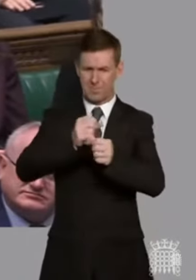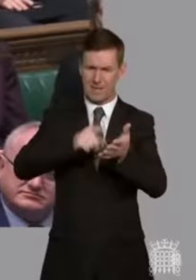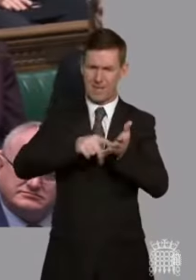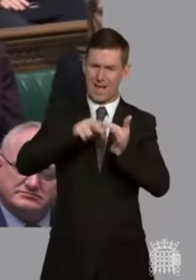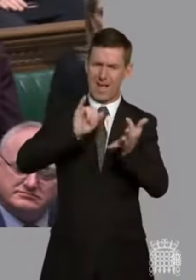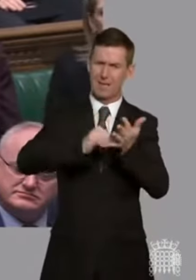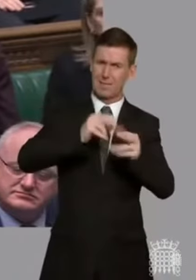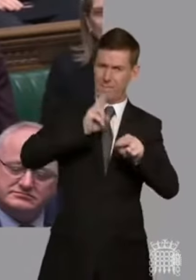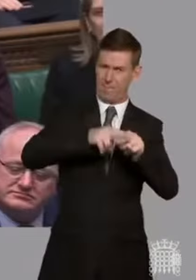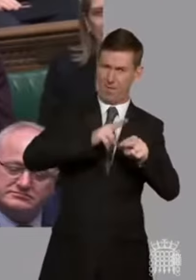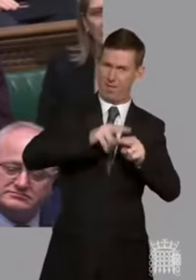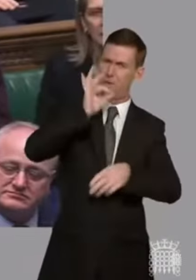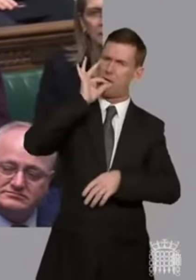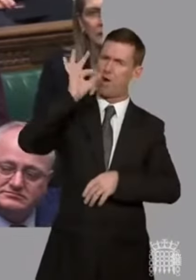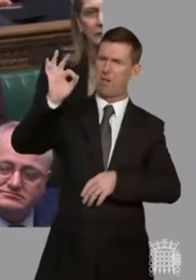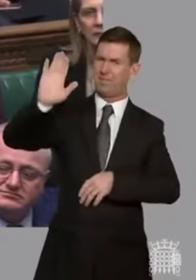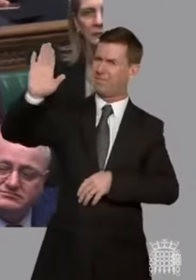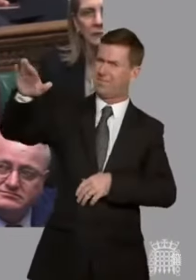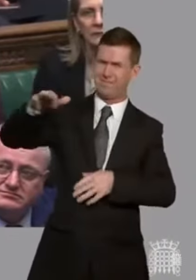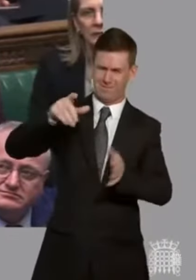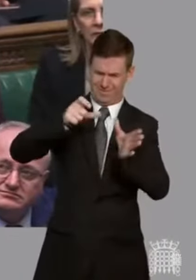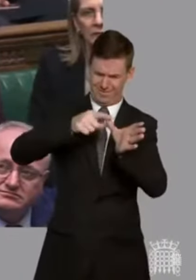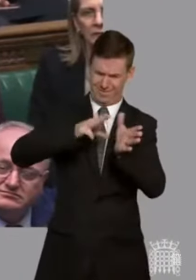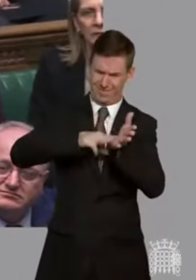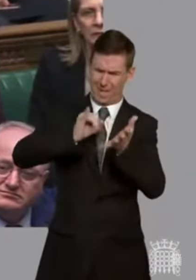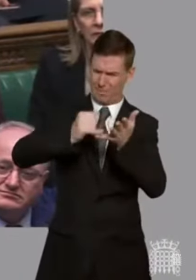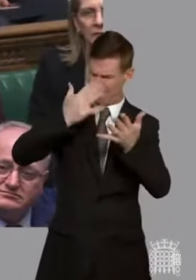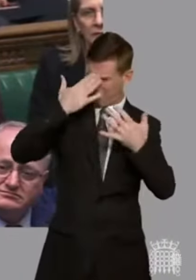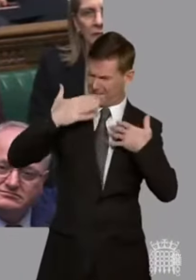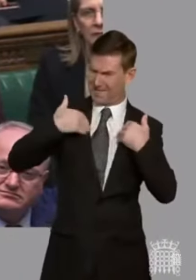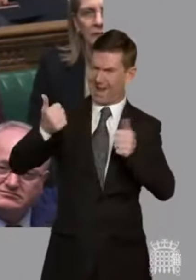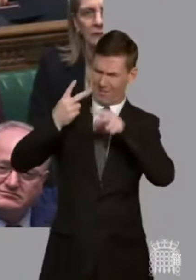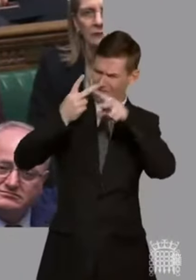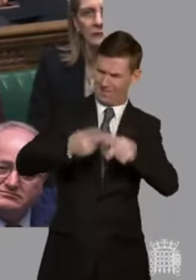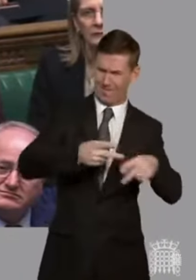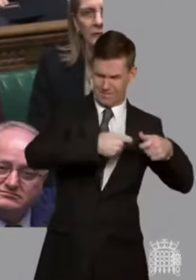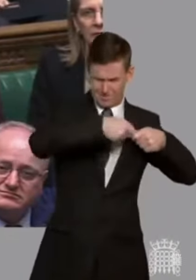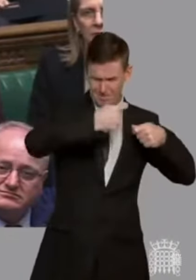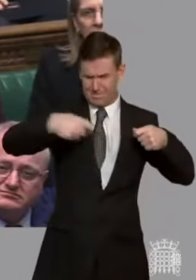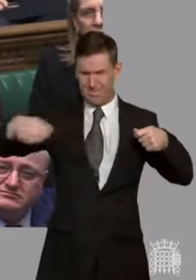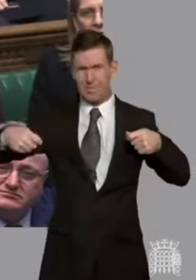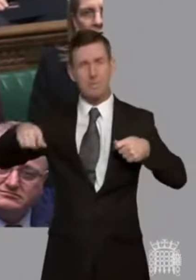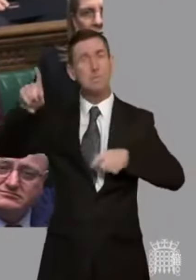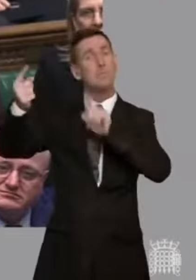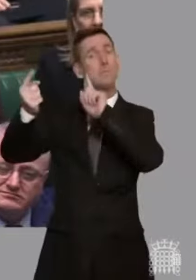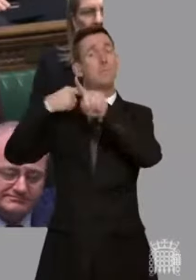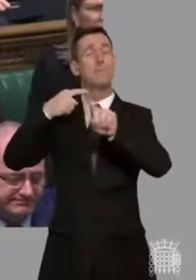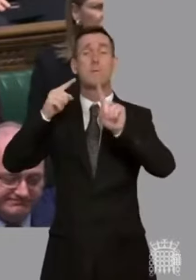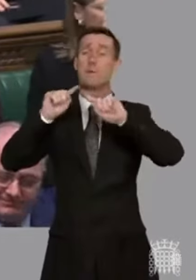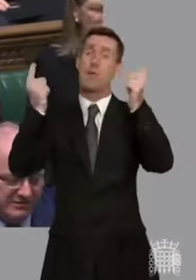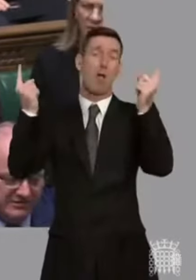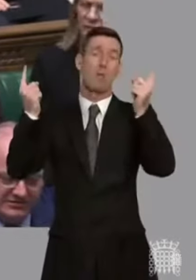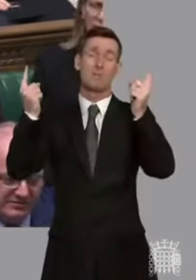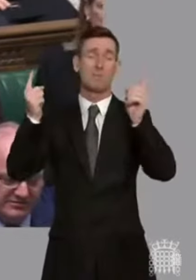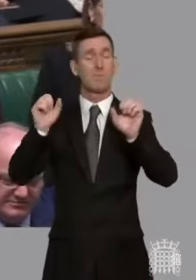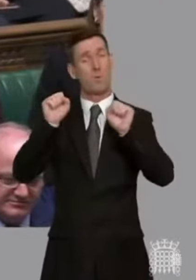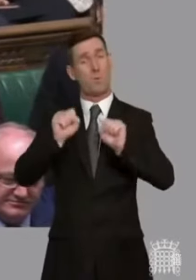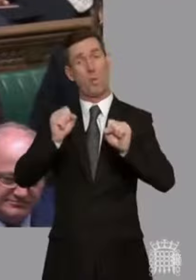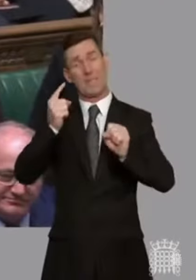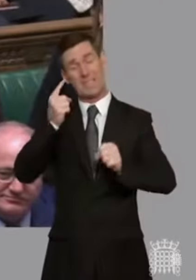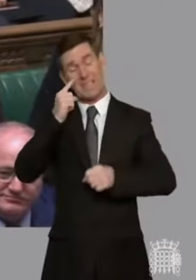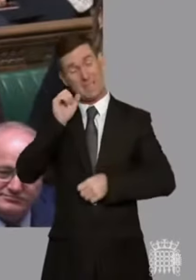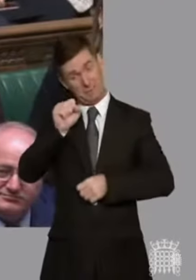or prioritise her appointment, and I quote, unless Agnes is actively trying to kill herself. Jim asked